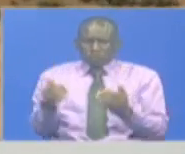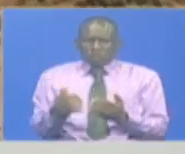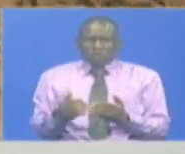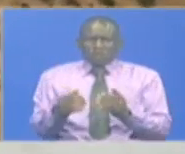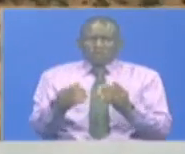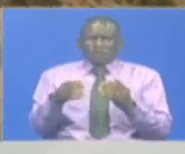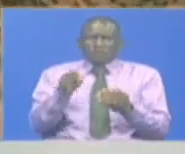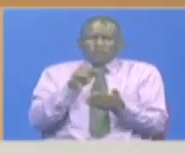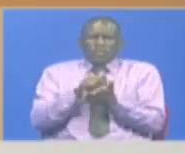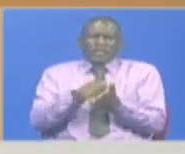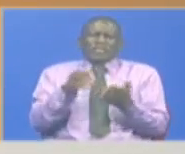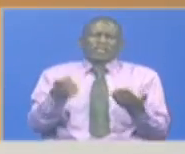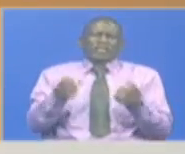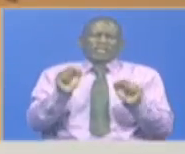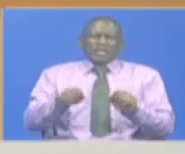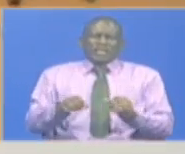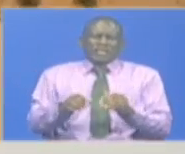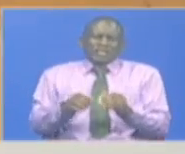rainy season.